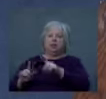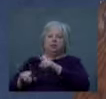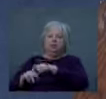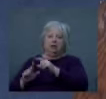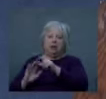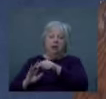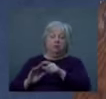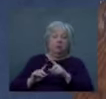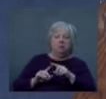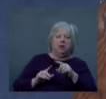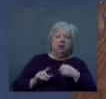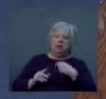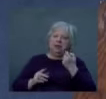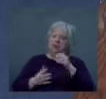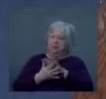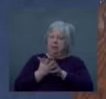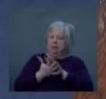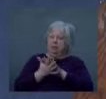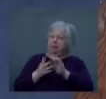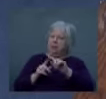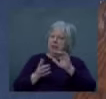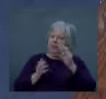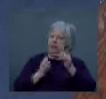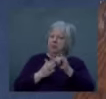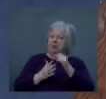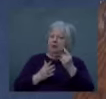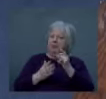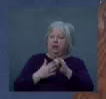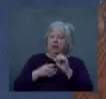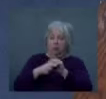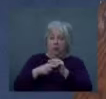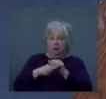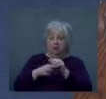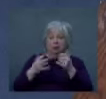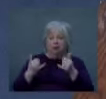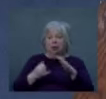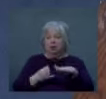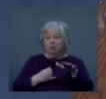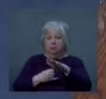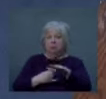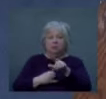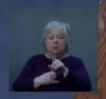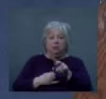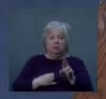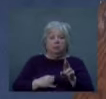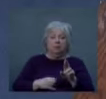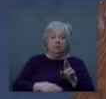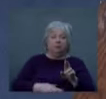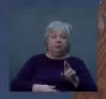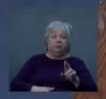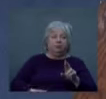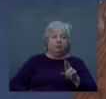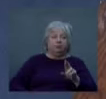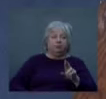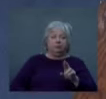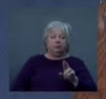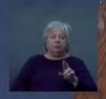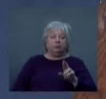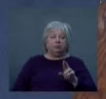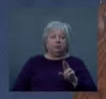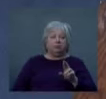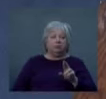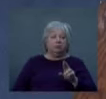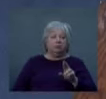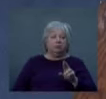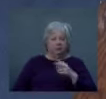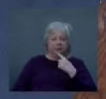but it seems like it is something that is practiced now in the city. And like I said, I'll